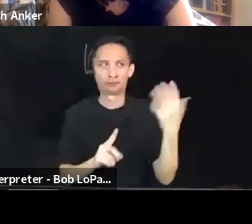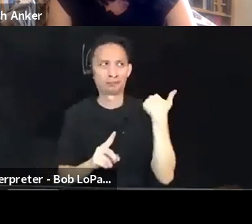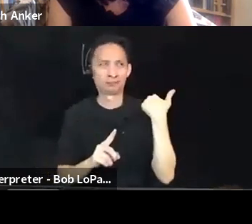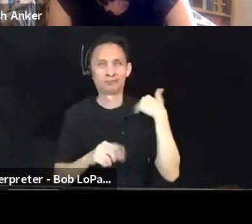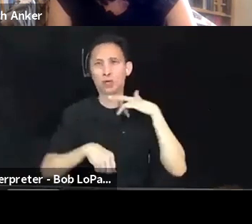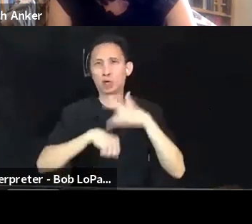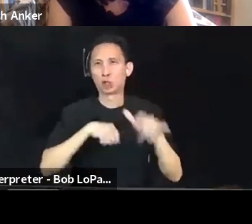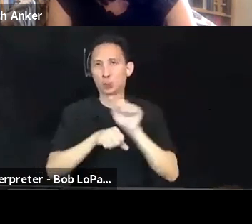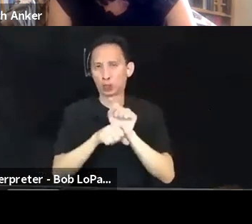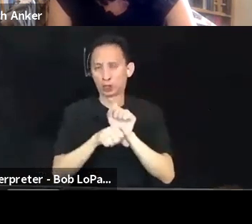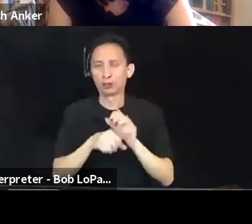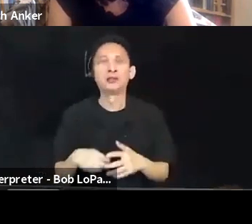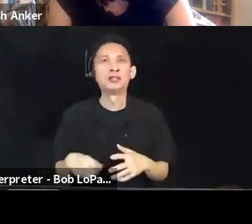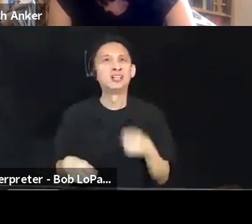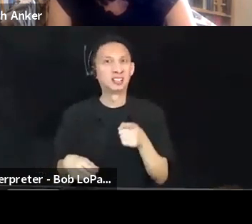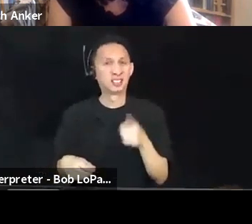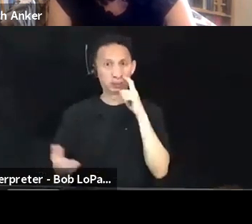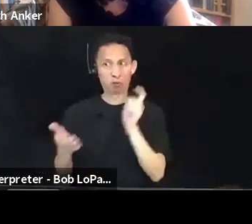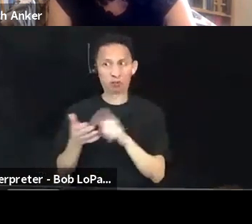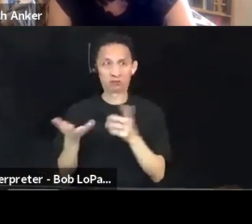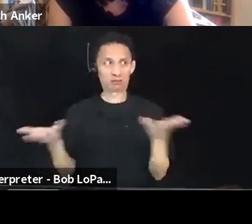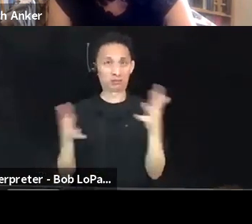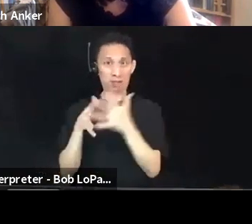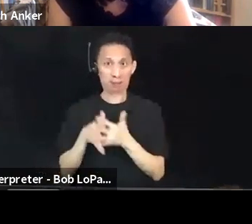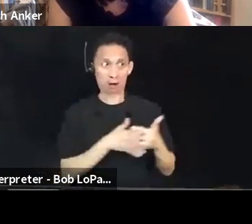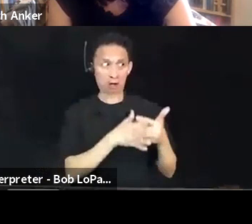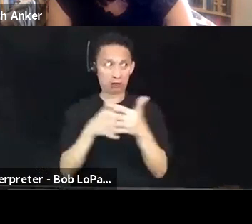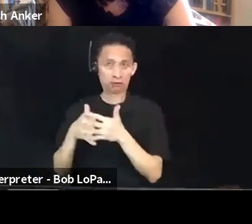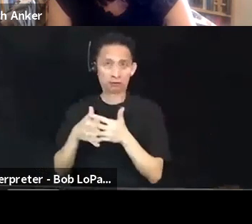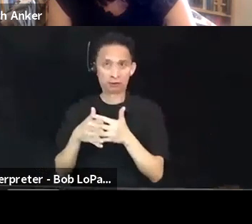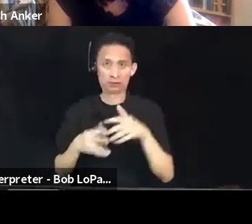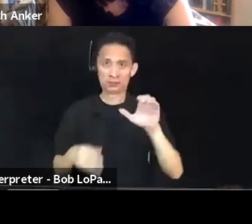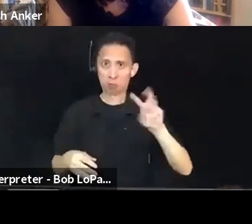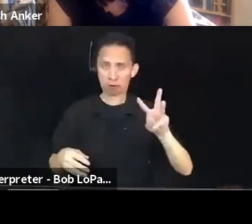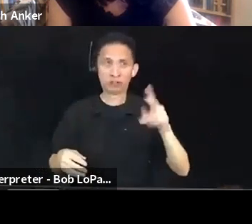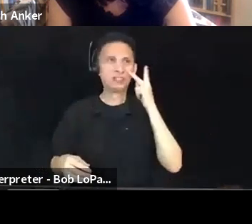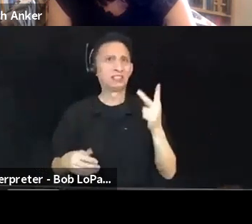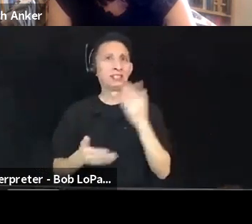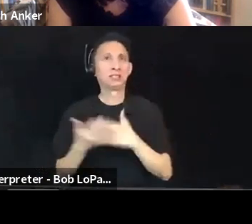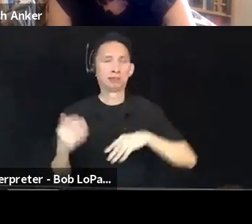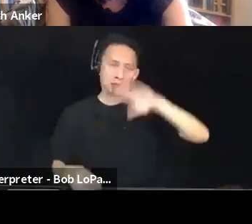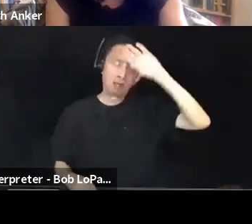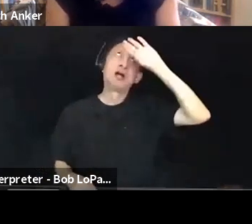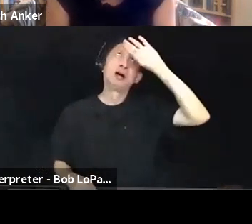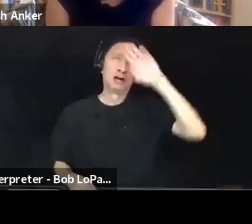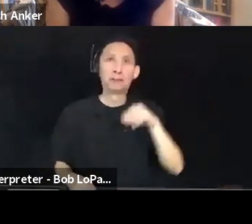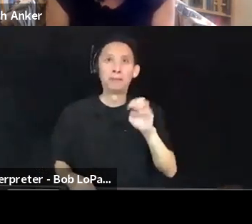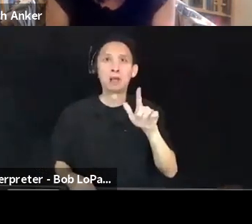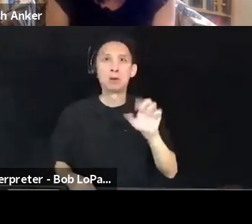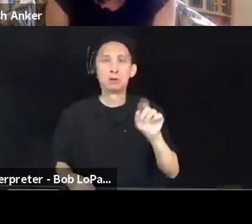Is there a kind of melodrama to civil warring, right? And if there